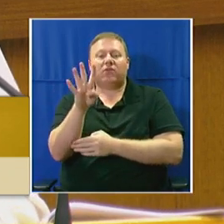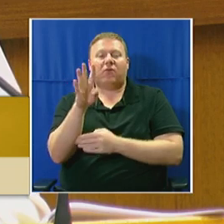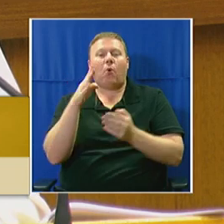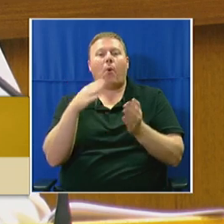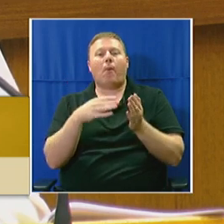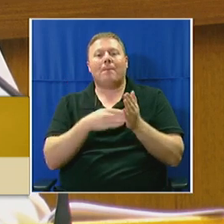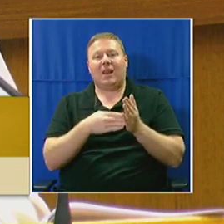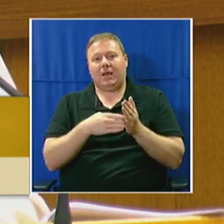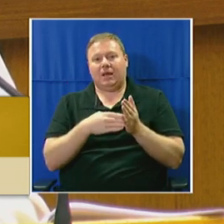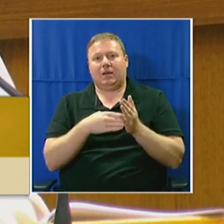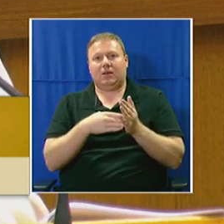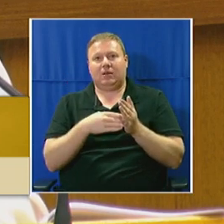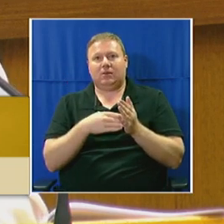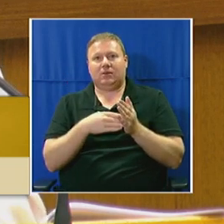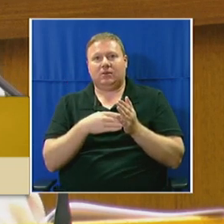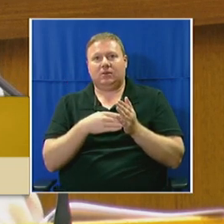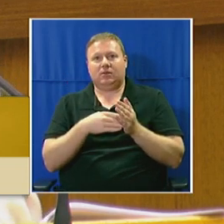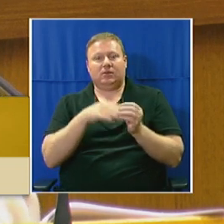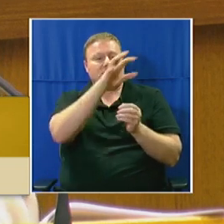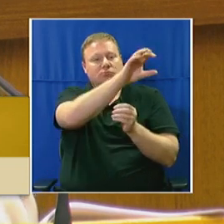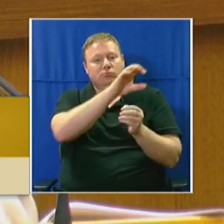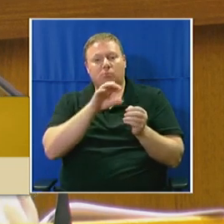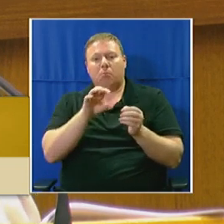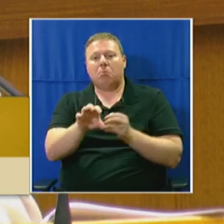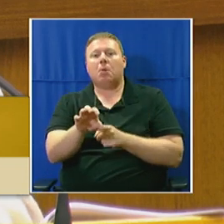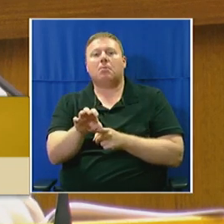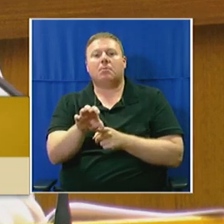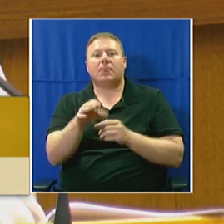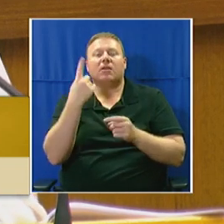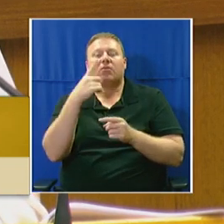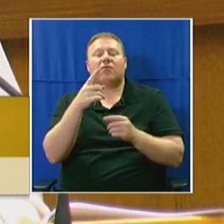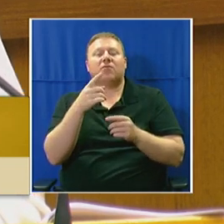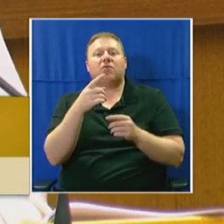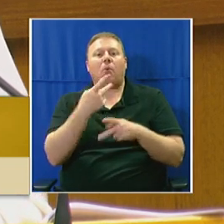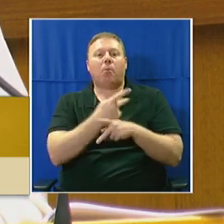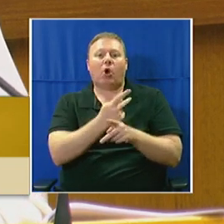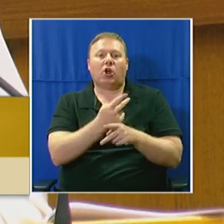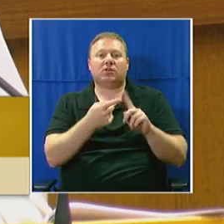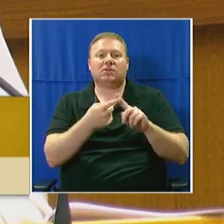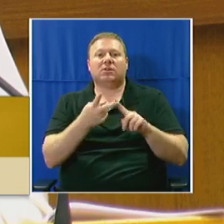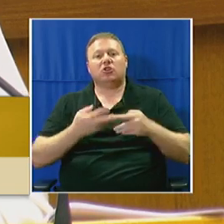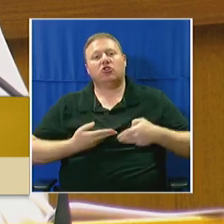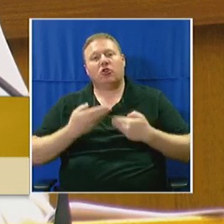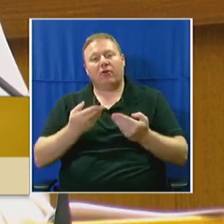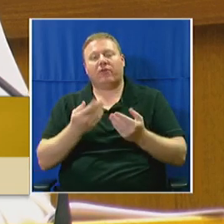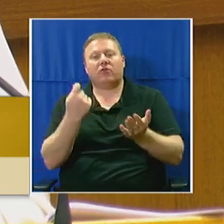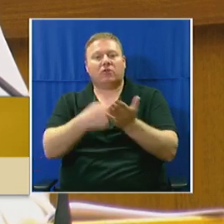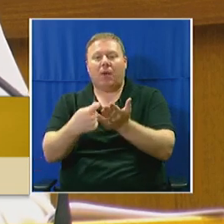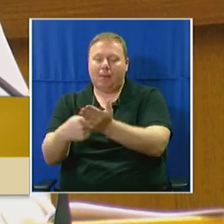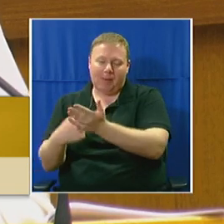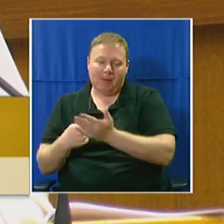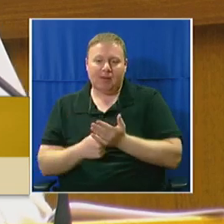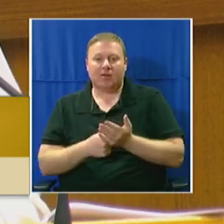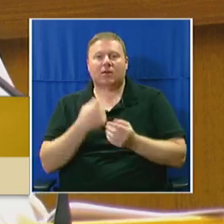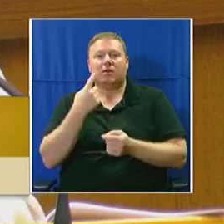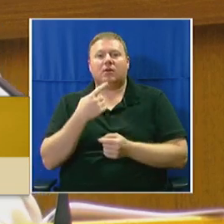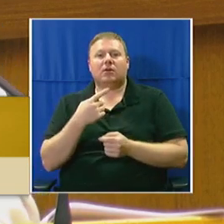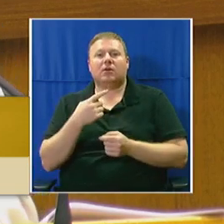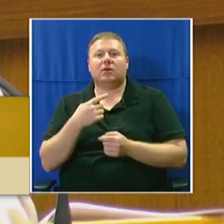social relief of distress program in order to buy goods and services from women and for women and youth owned